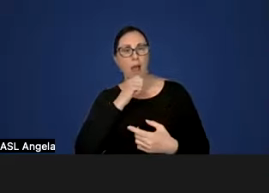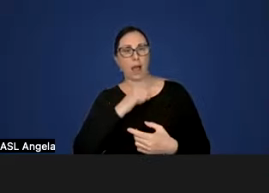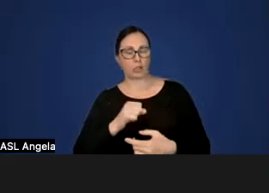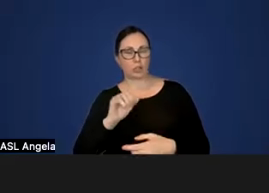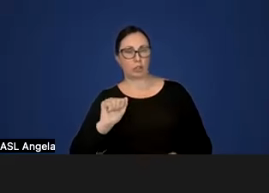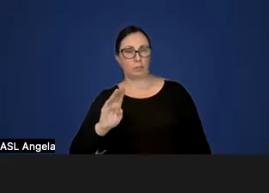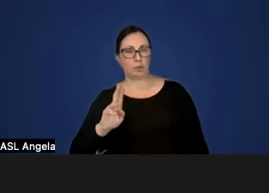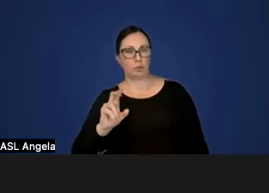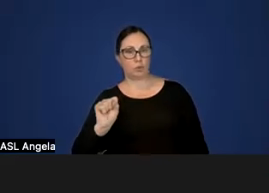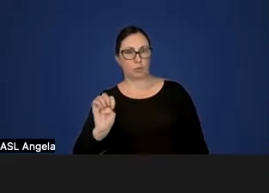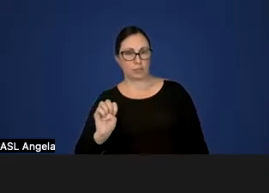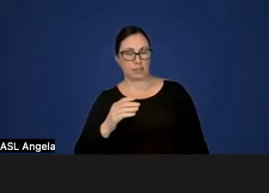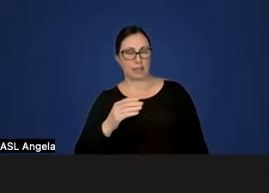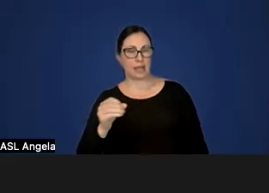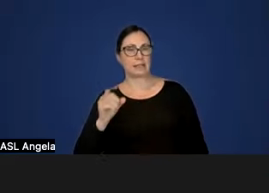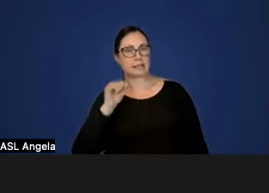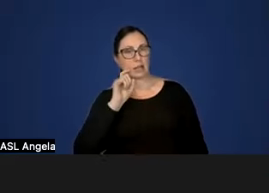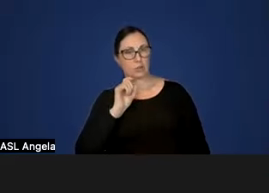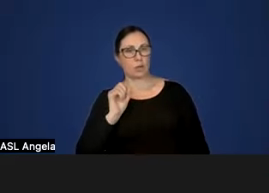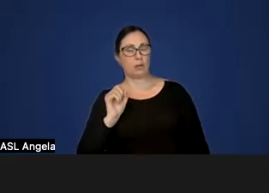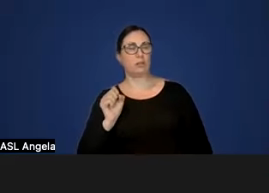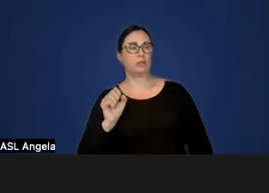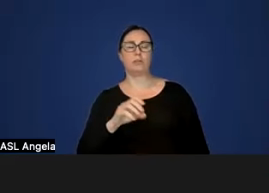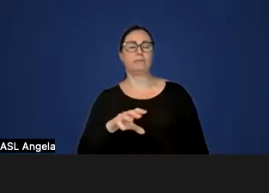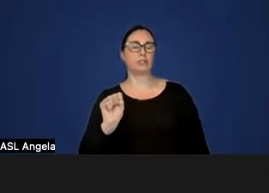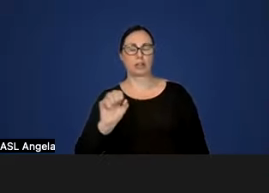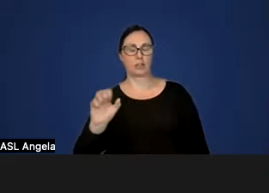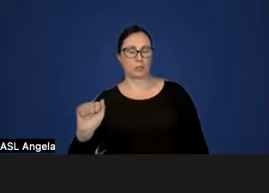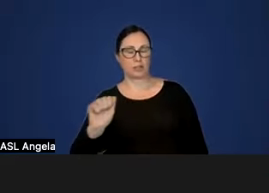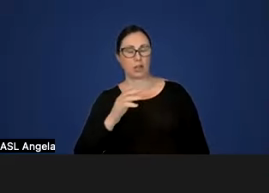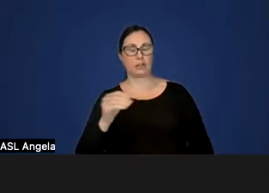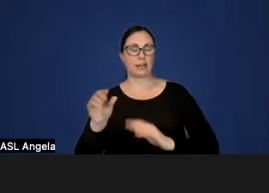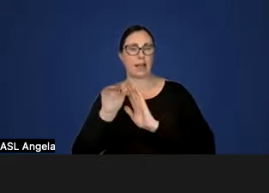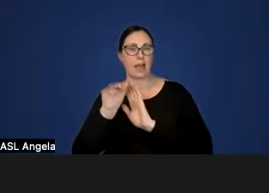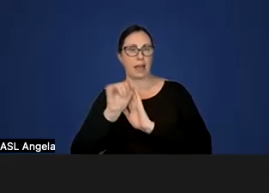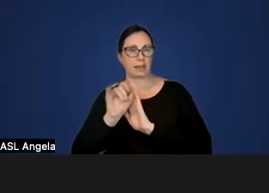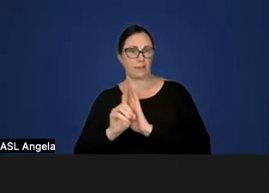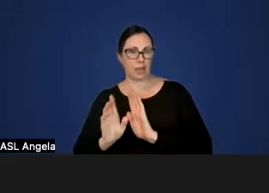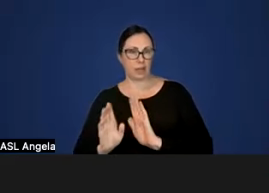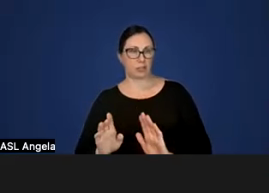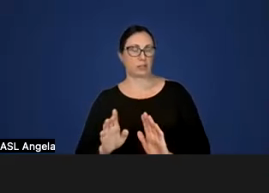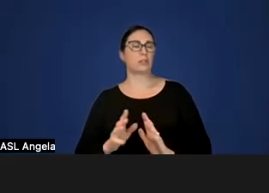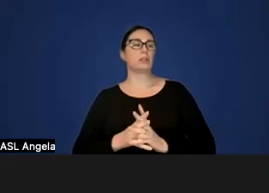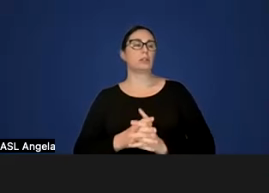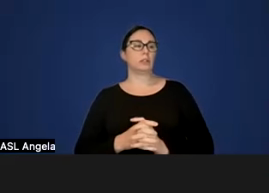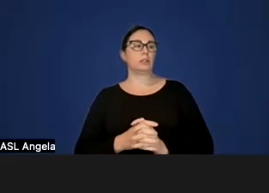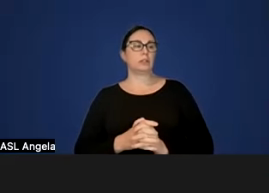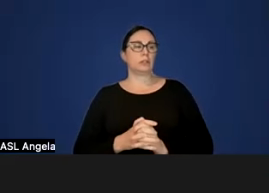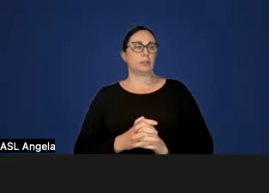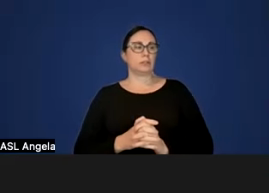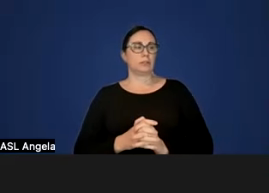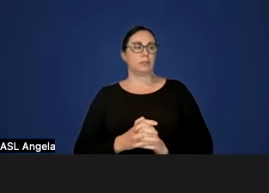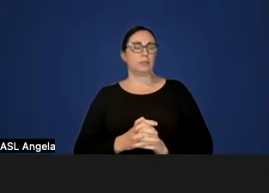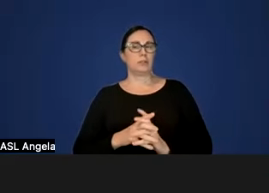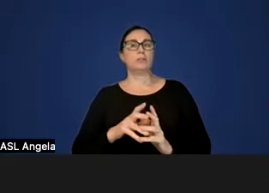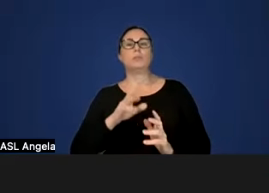identifiers. And then is kind of talked about a little bit today. So we'll have the module and more discussion on